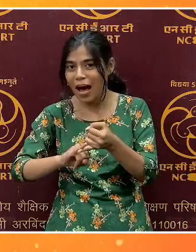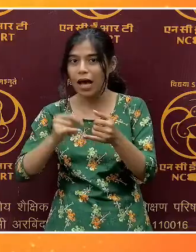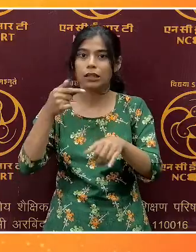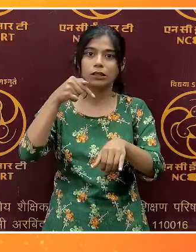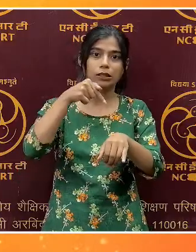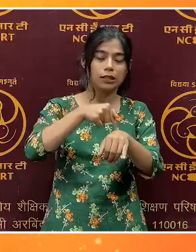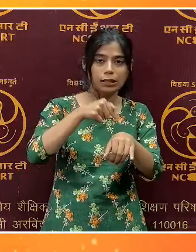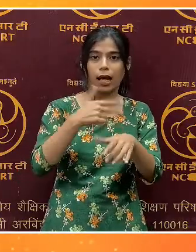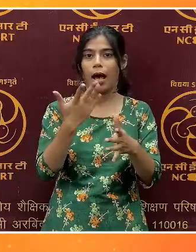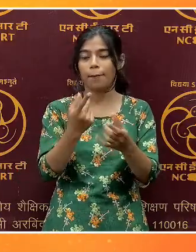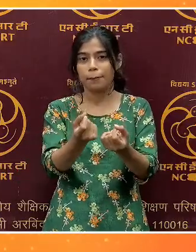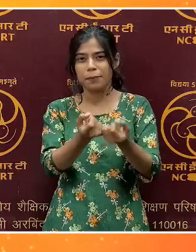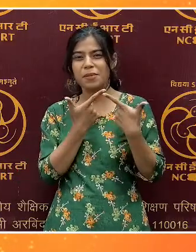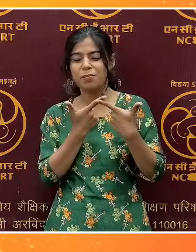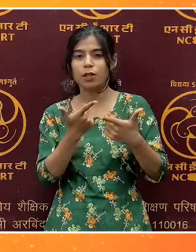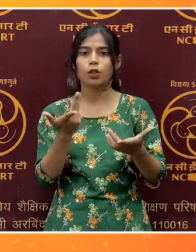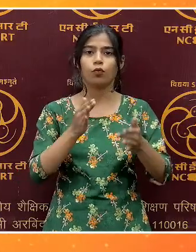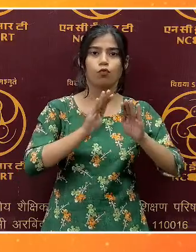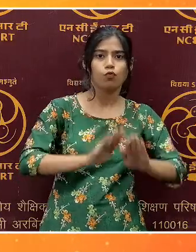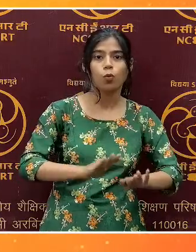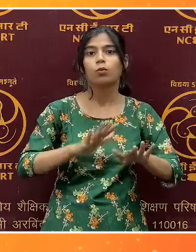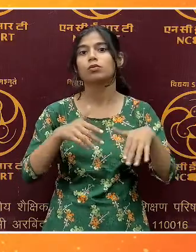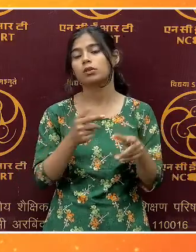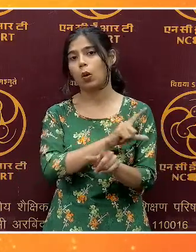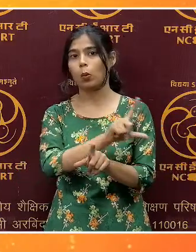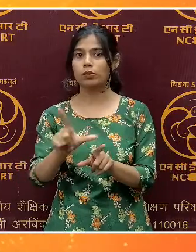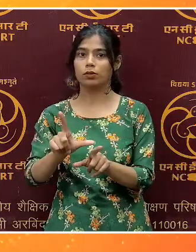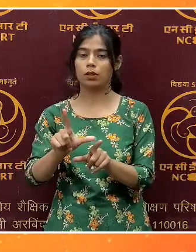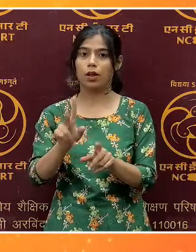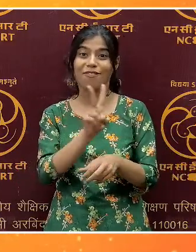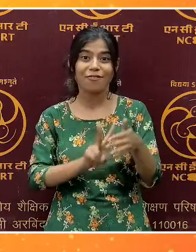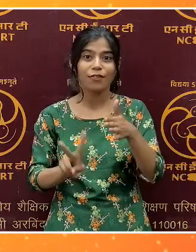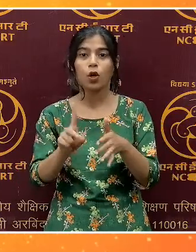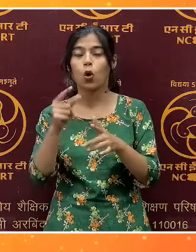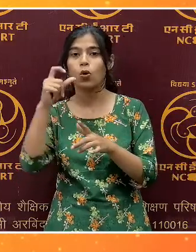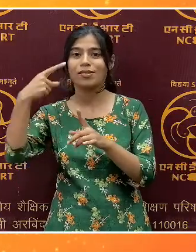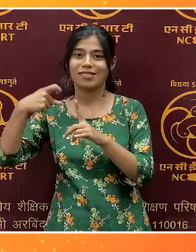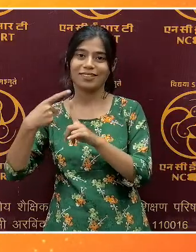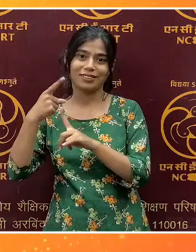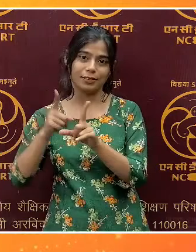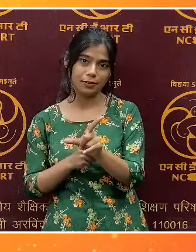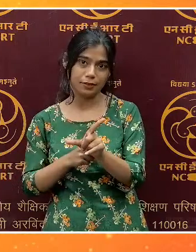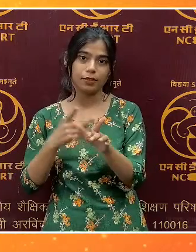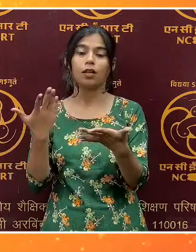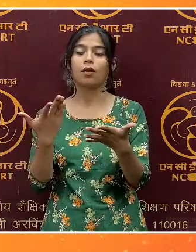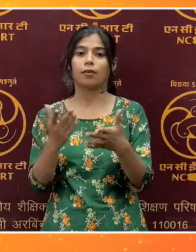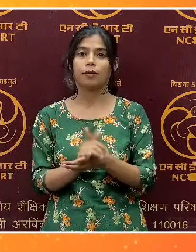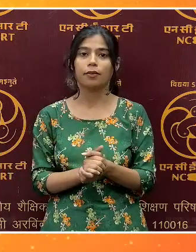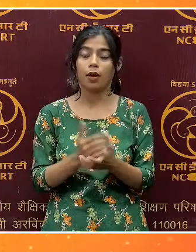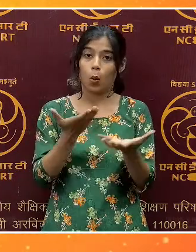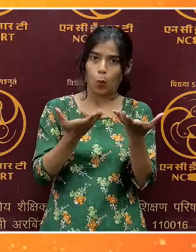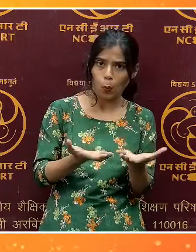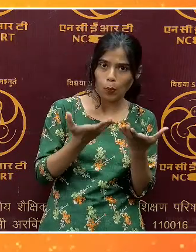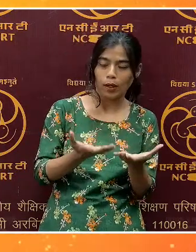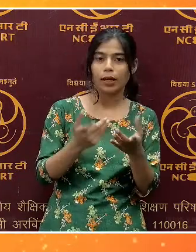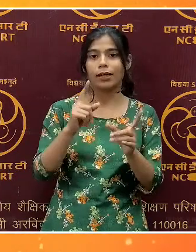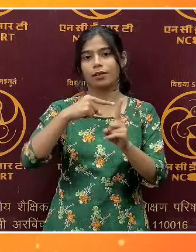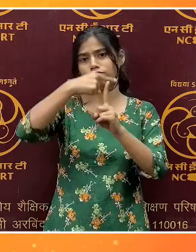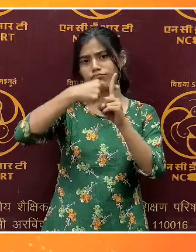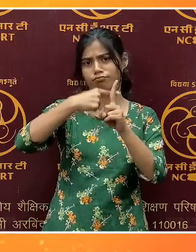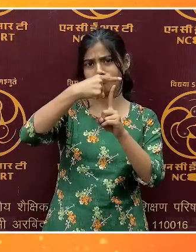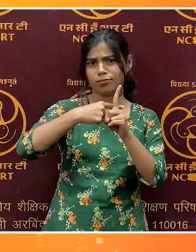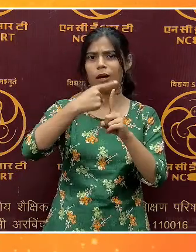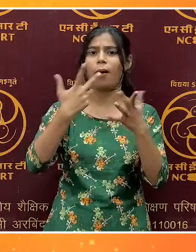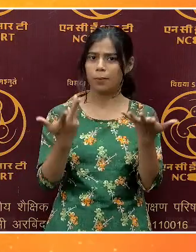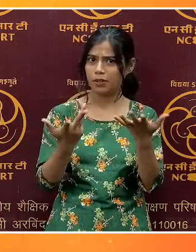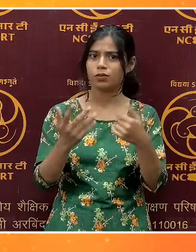distance, speed, force, velocity, displacement, acceleration, weight, temperature. In